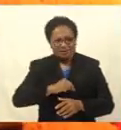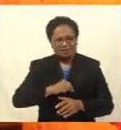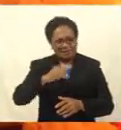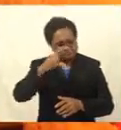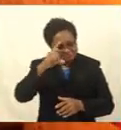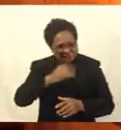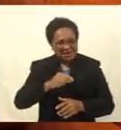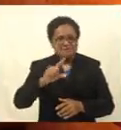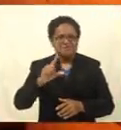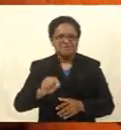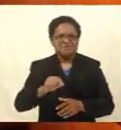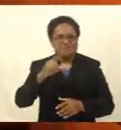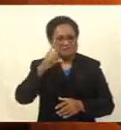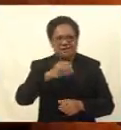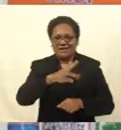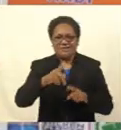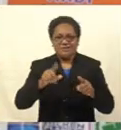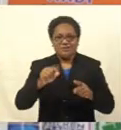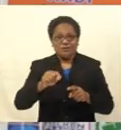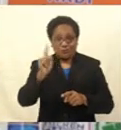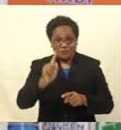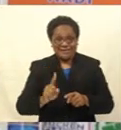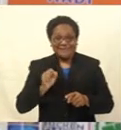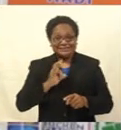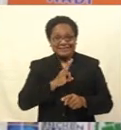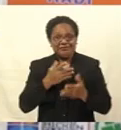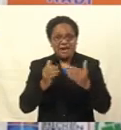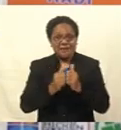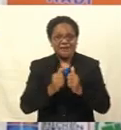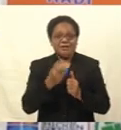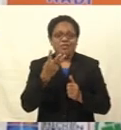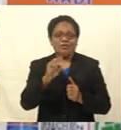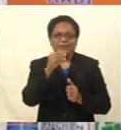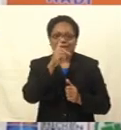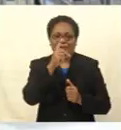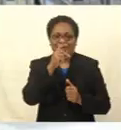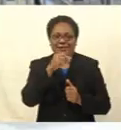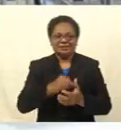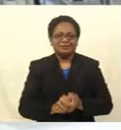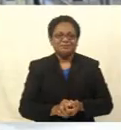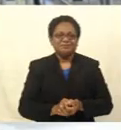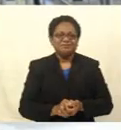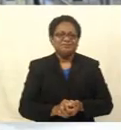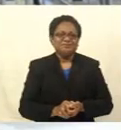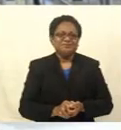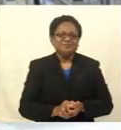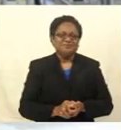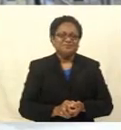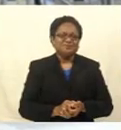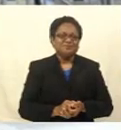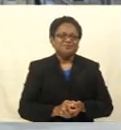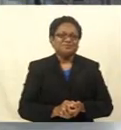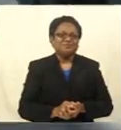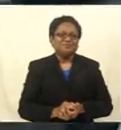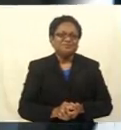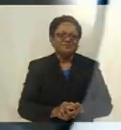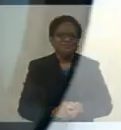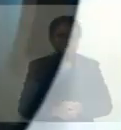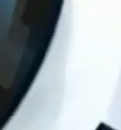Today, he employs around 30 people in his 2 businesses. Felipe Nakaso, FBC